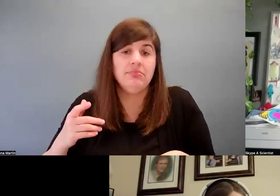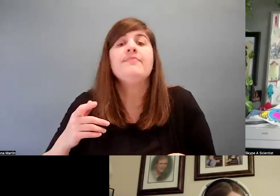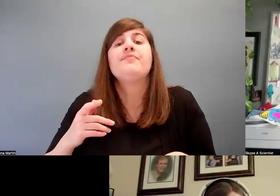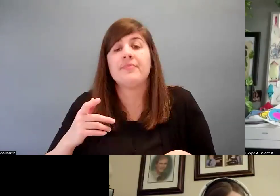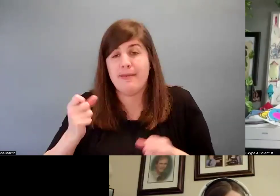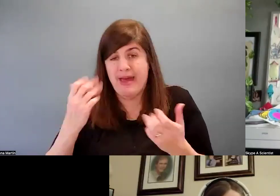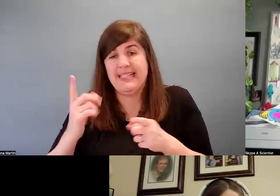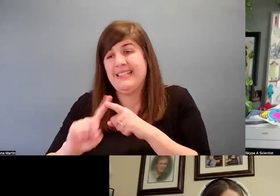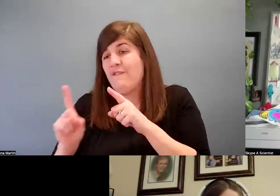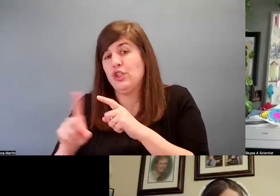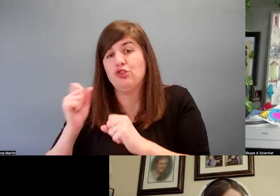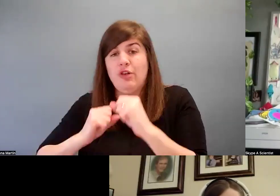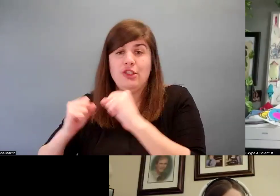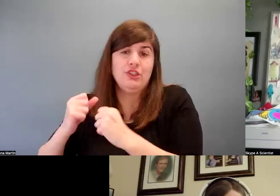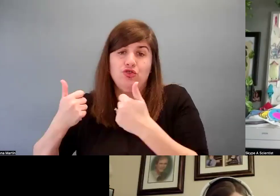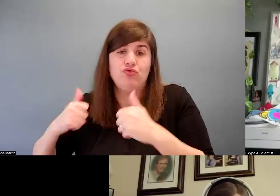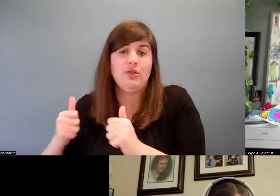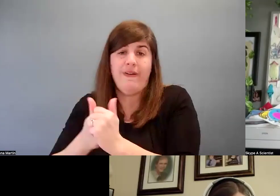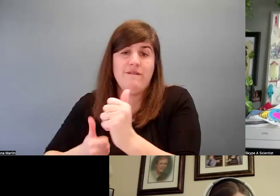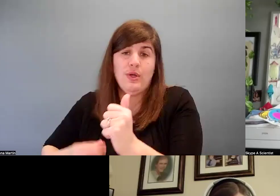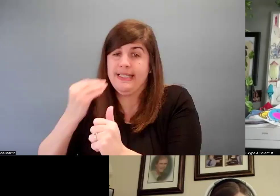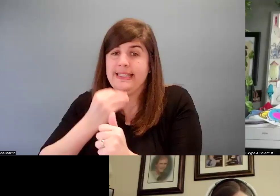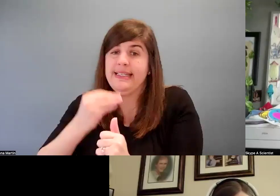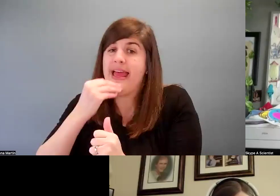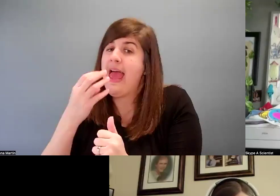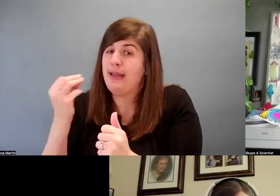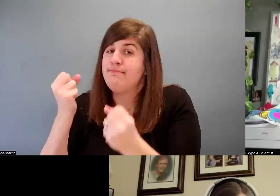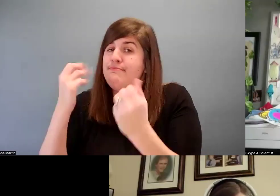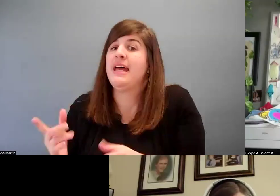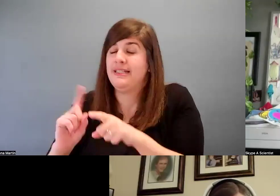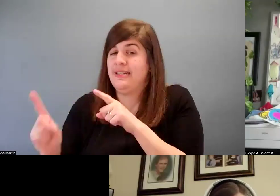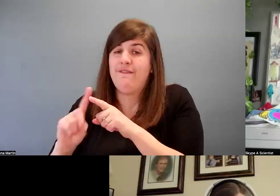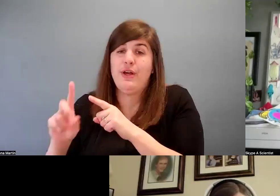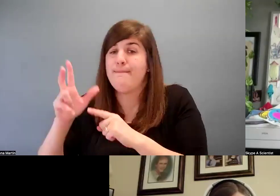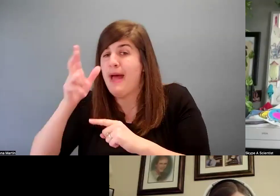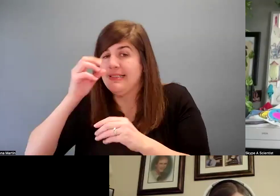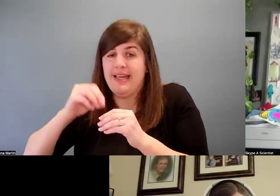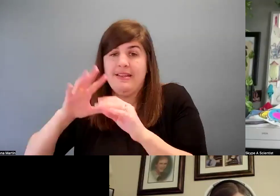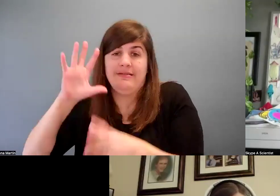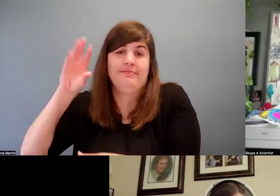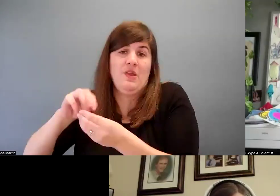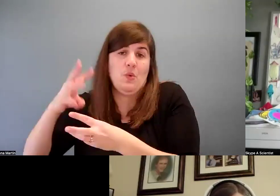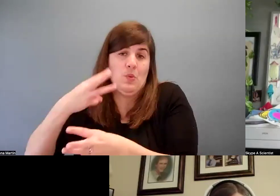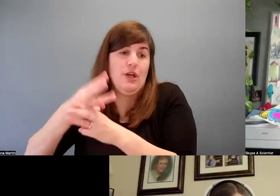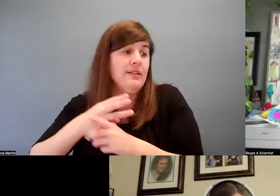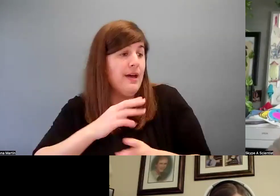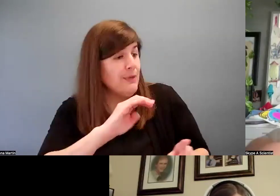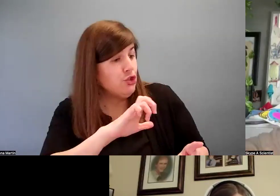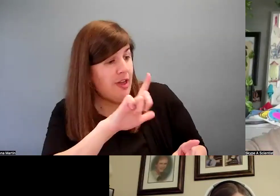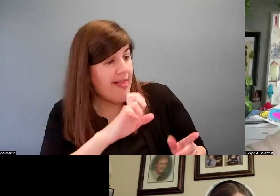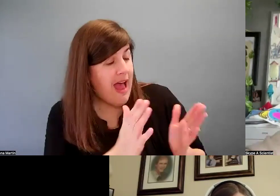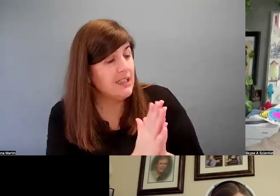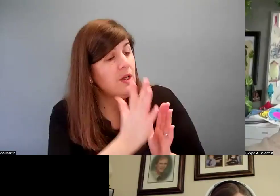of strategies to avoid getting eaten as there are different kinds of bugs in the world. Yes. Next question is from Michelle. Why are some